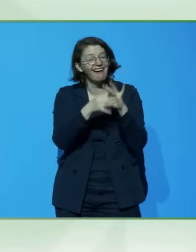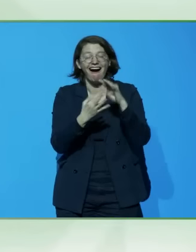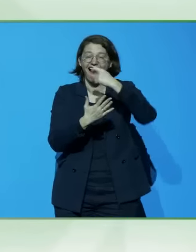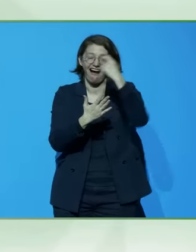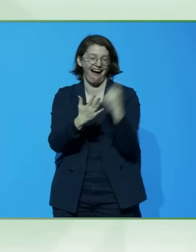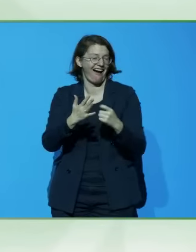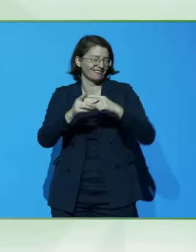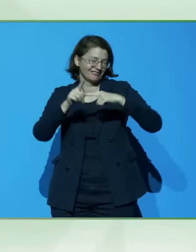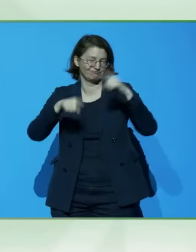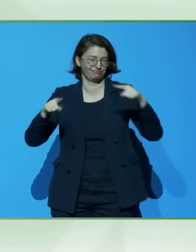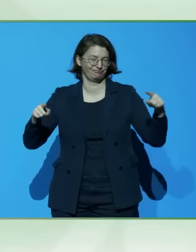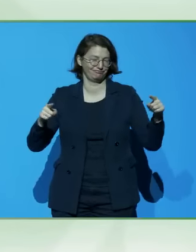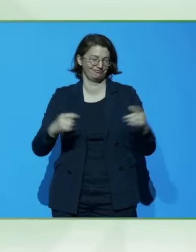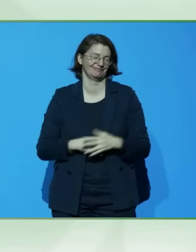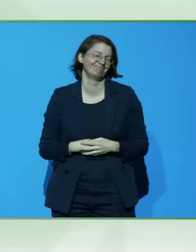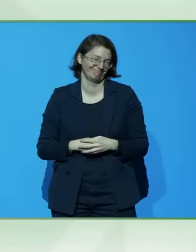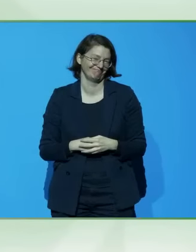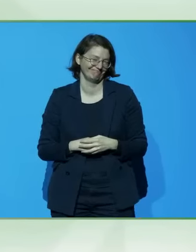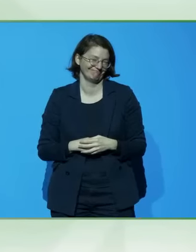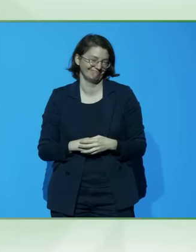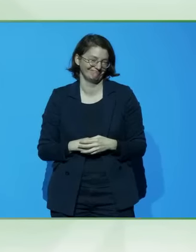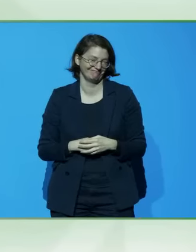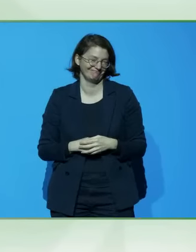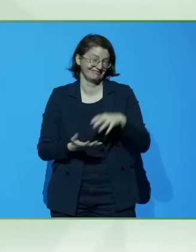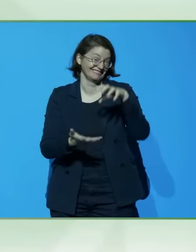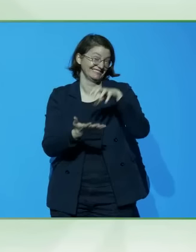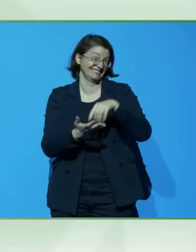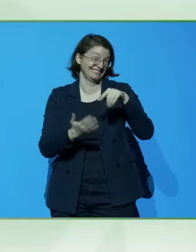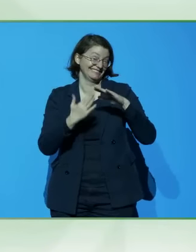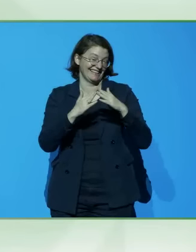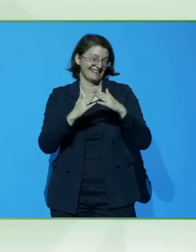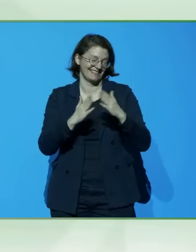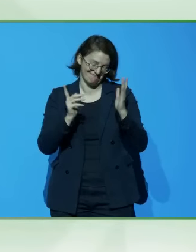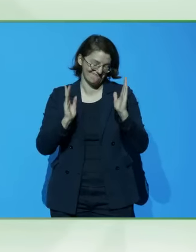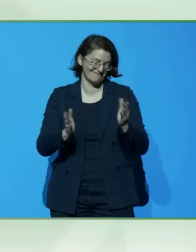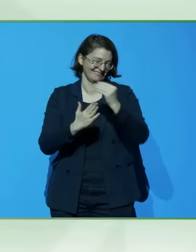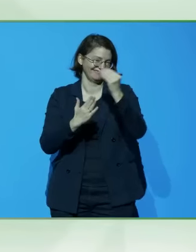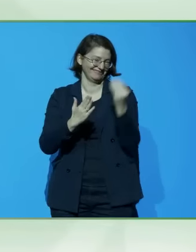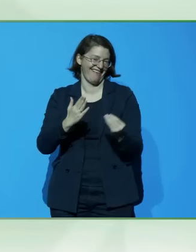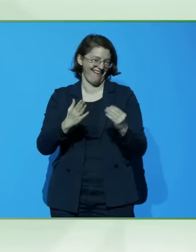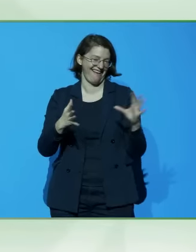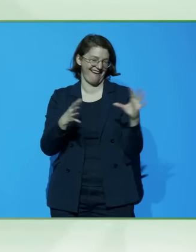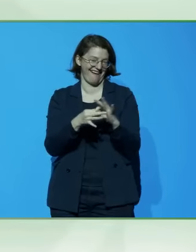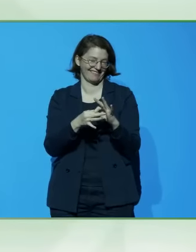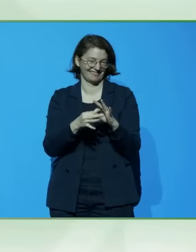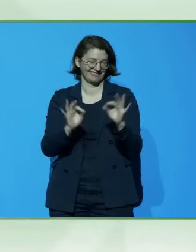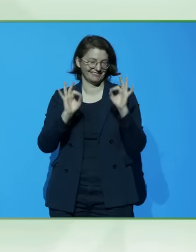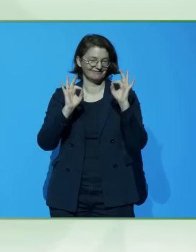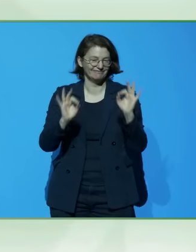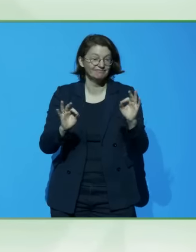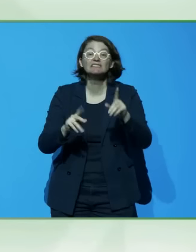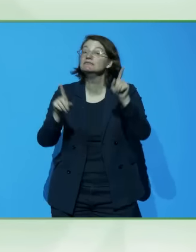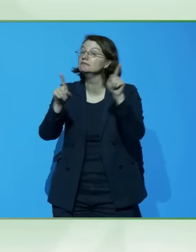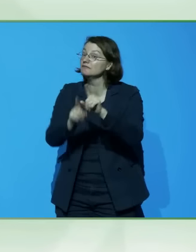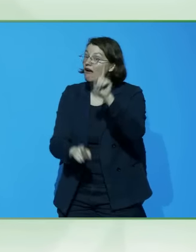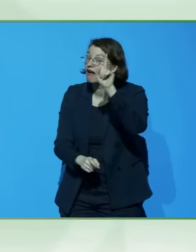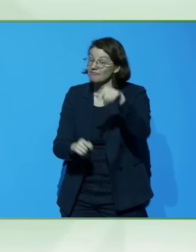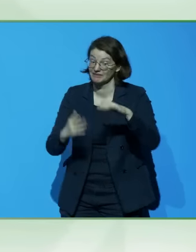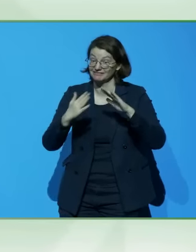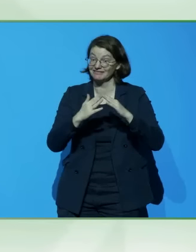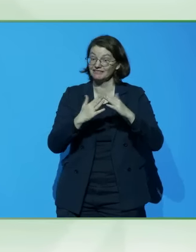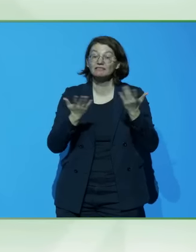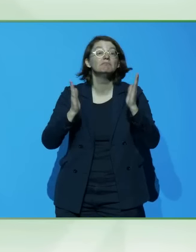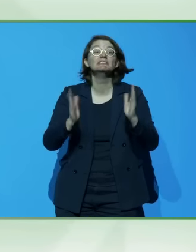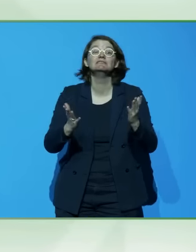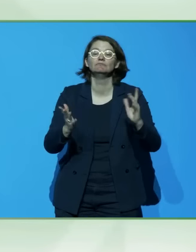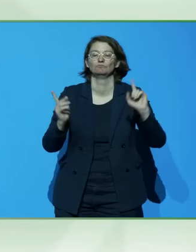Na, Oida, was macht's da an der Ecke? You know, a city needs music as well. And you heard the beats, but do you even know who these